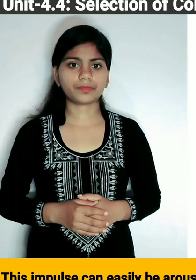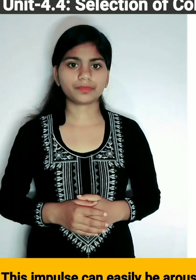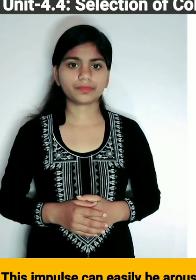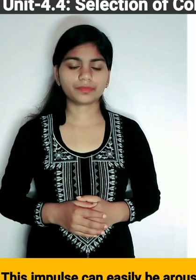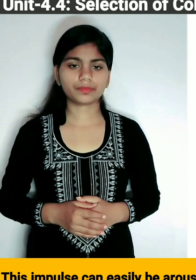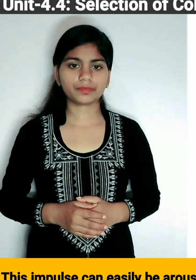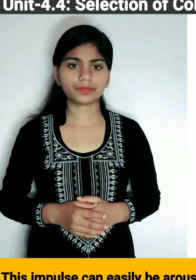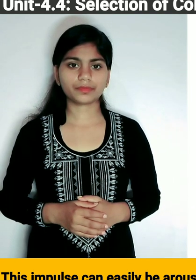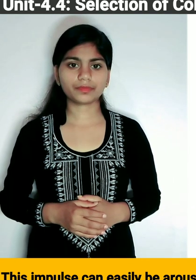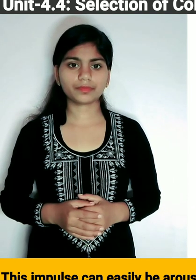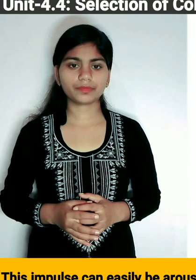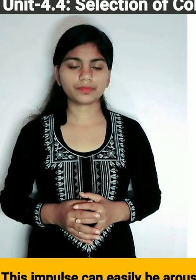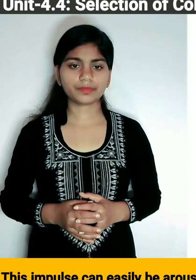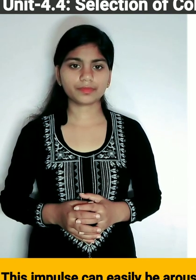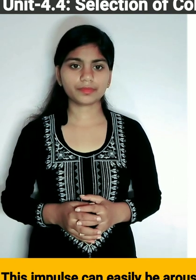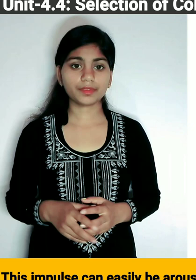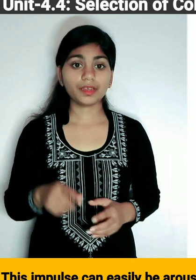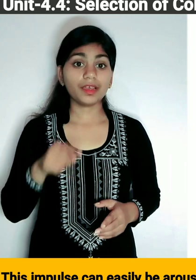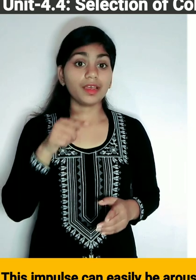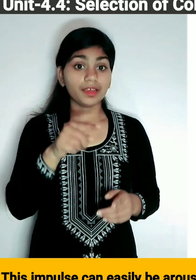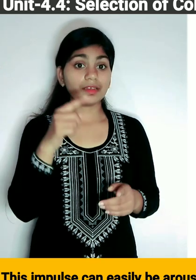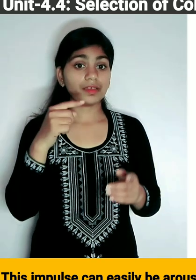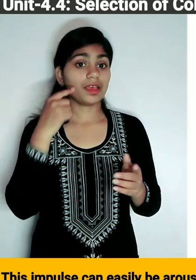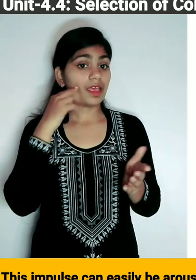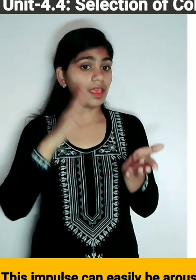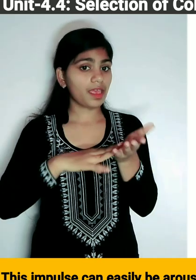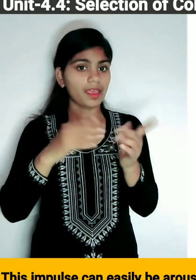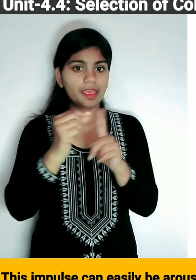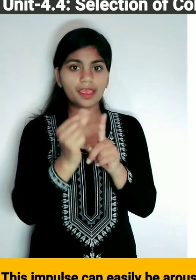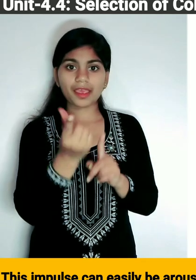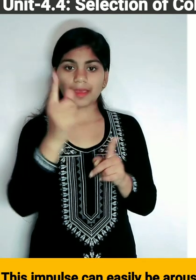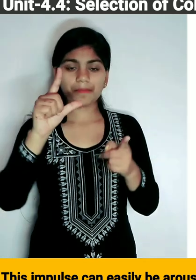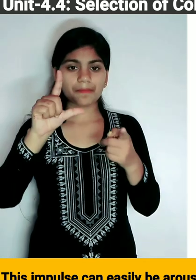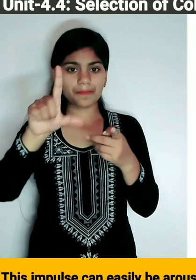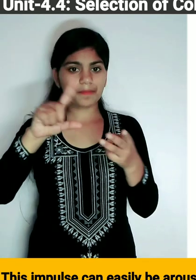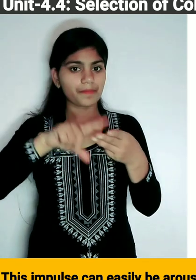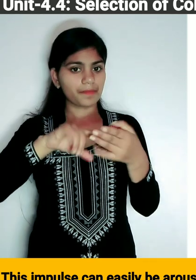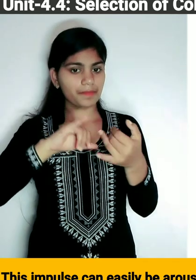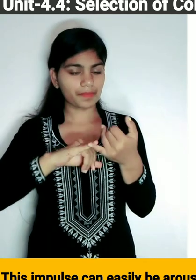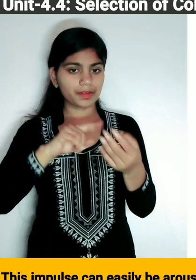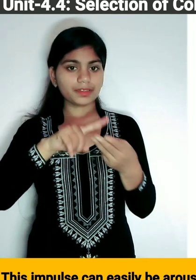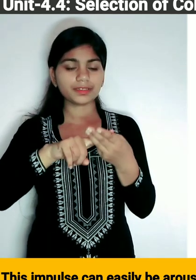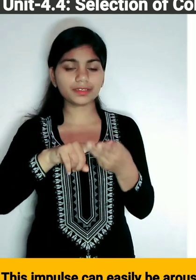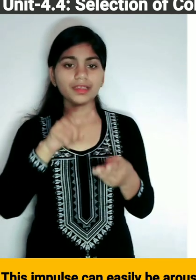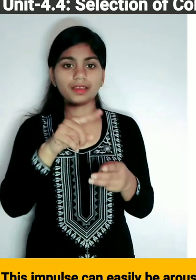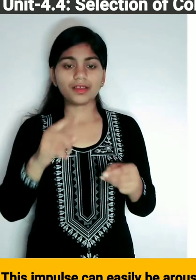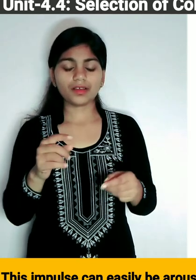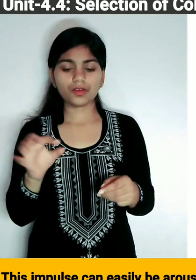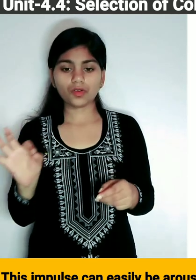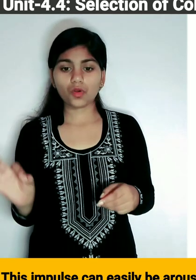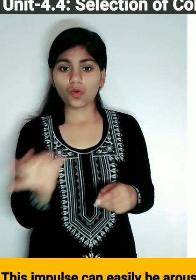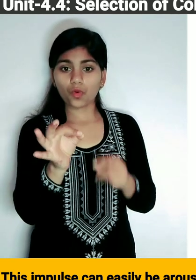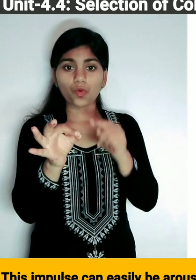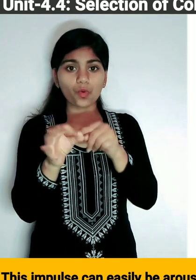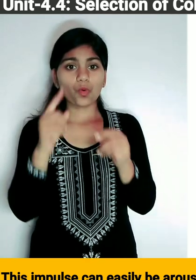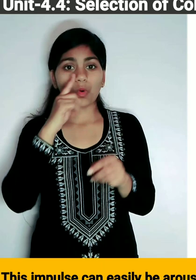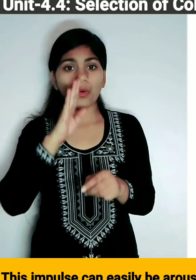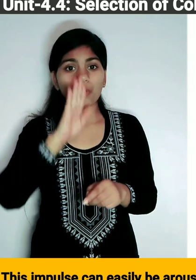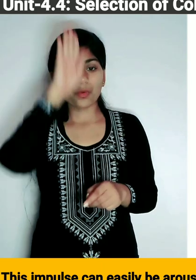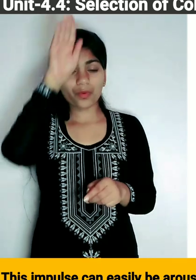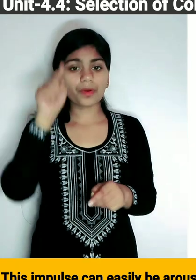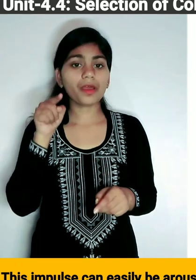This impulse is utilized for rearing quality queen bees from the